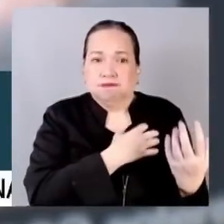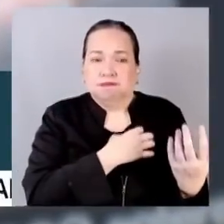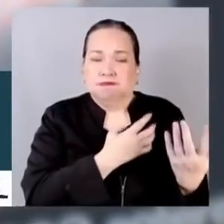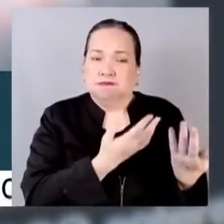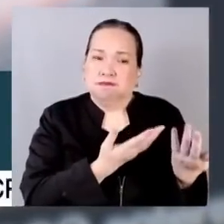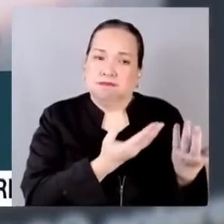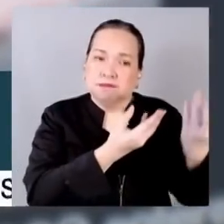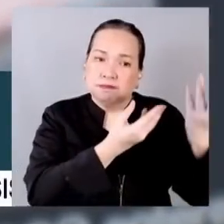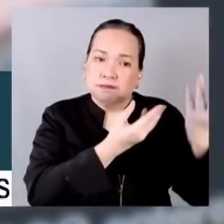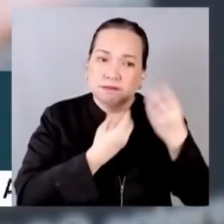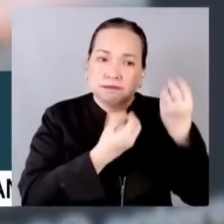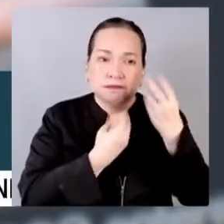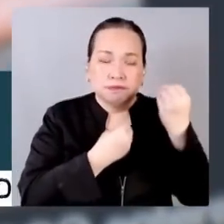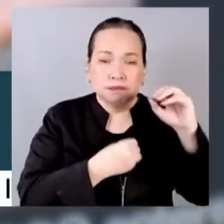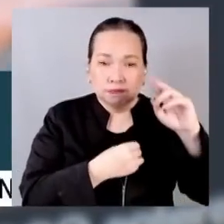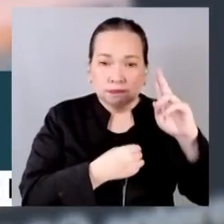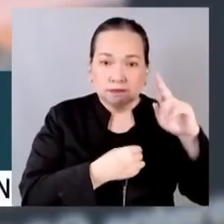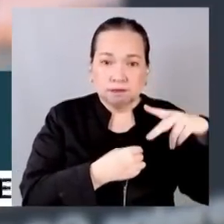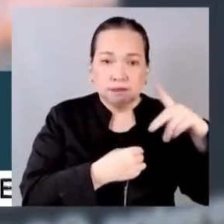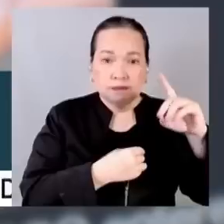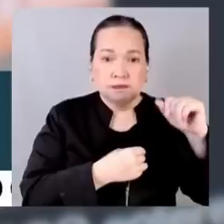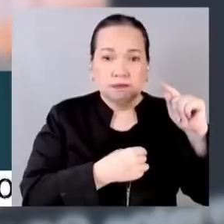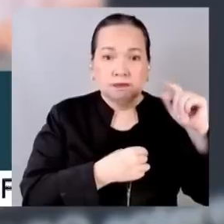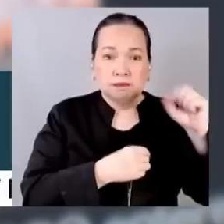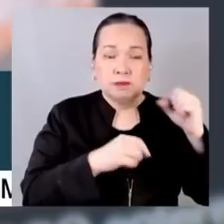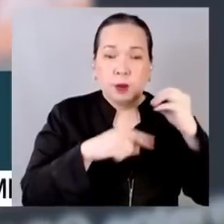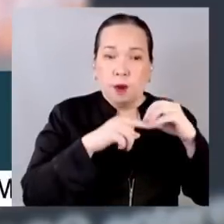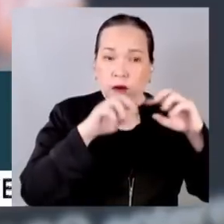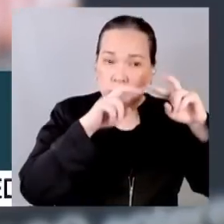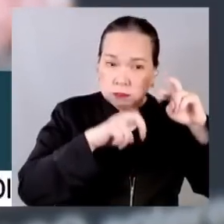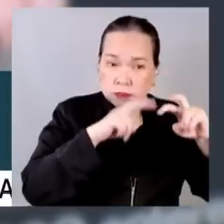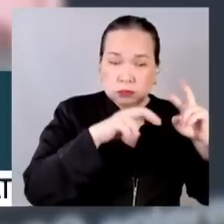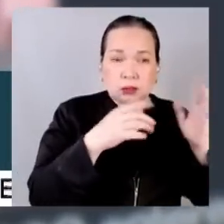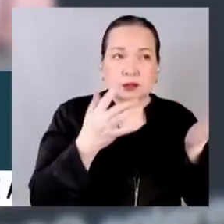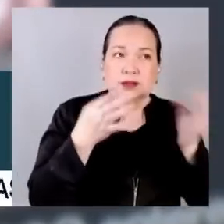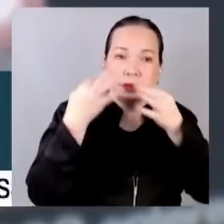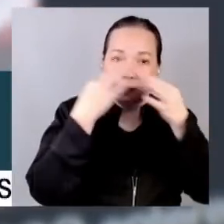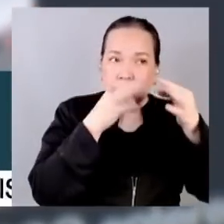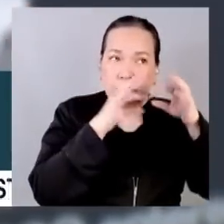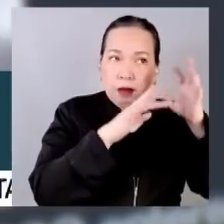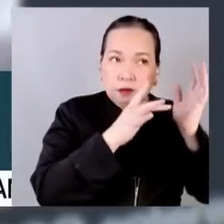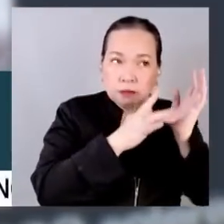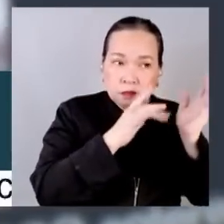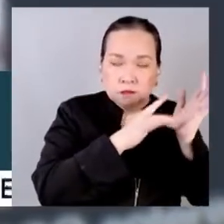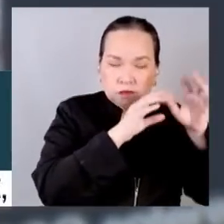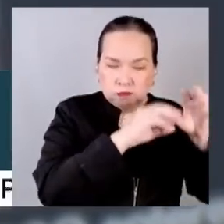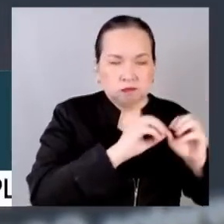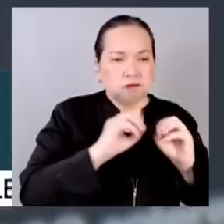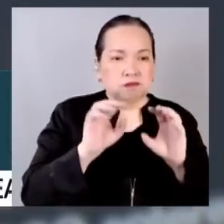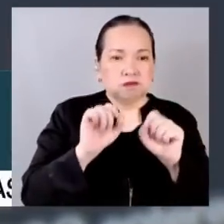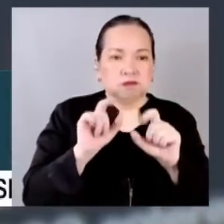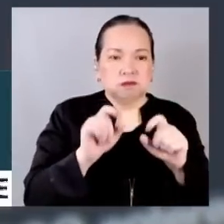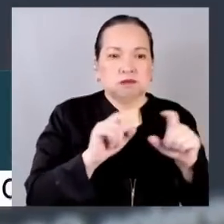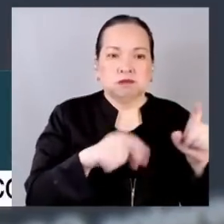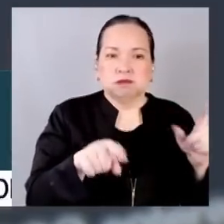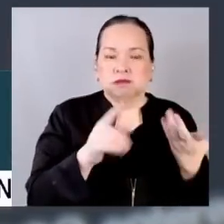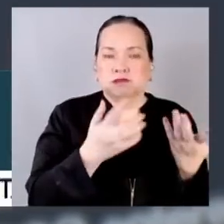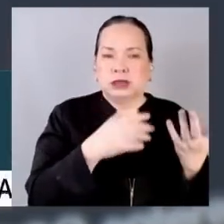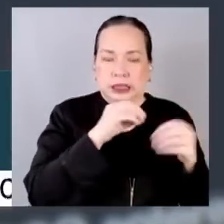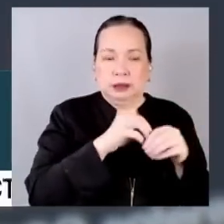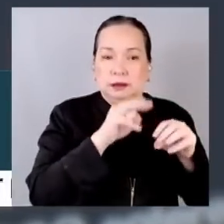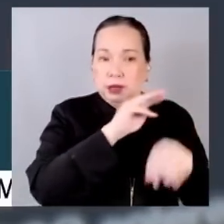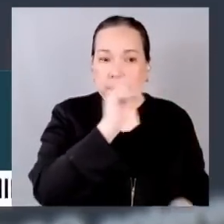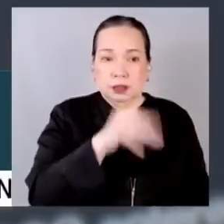PNP regarding the investigation into the pilferage of the shabu confiscated in Metro in Manila last